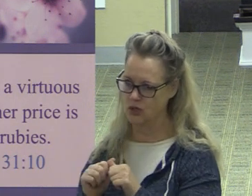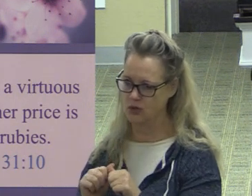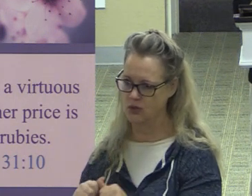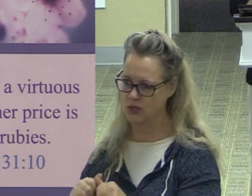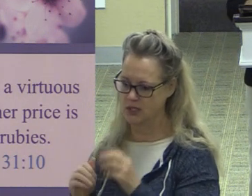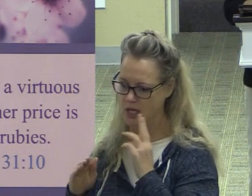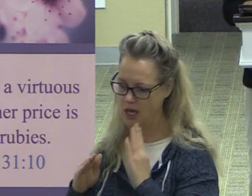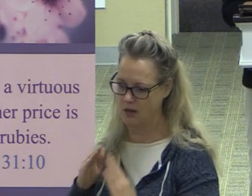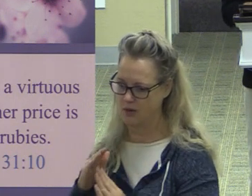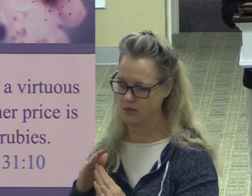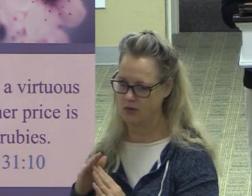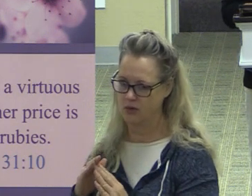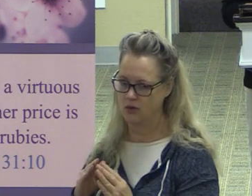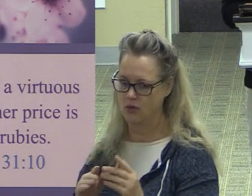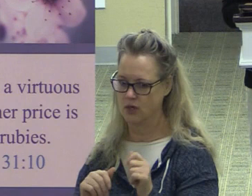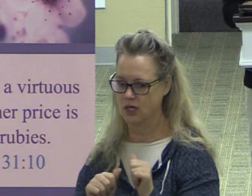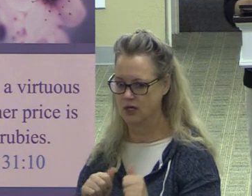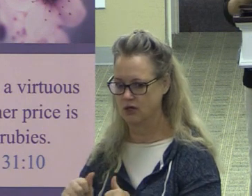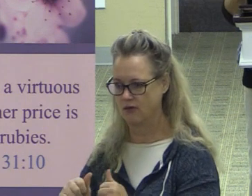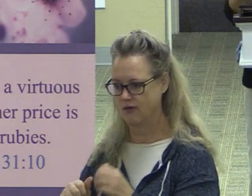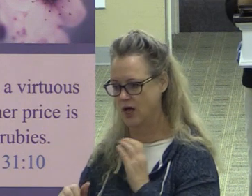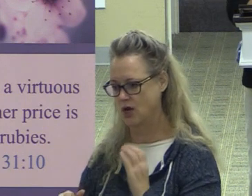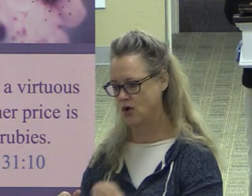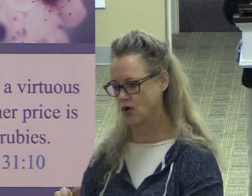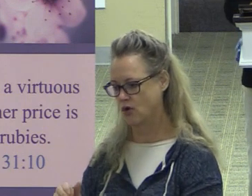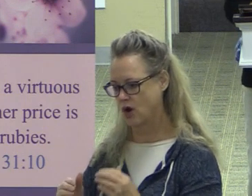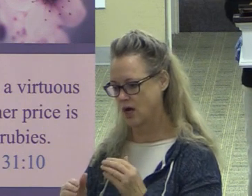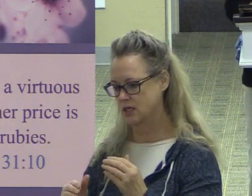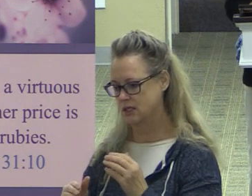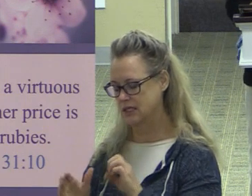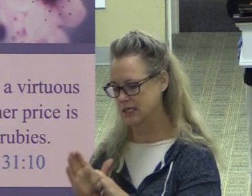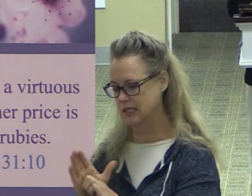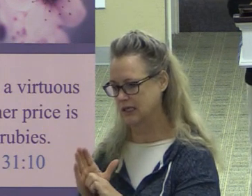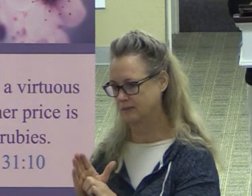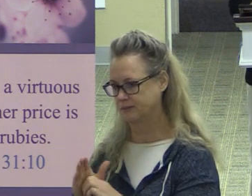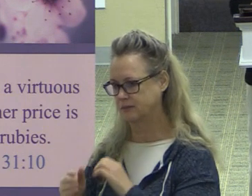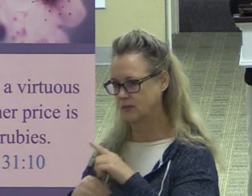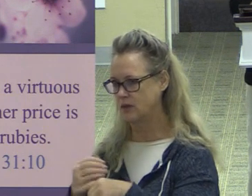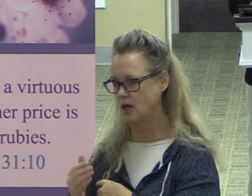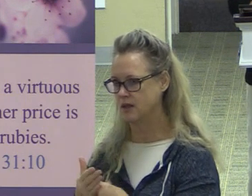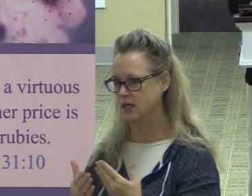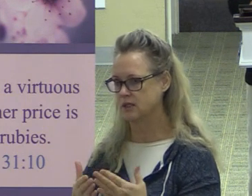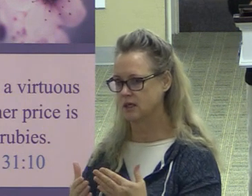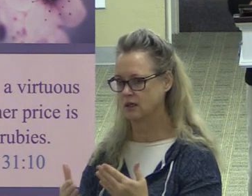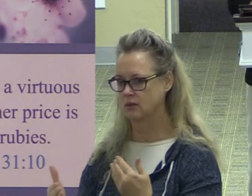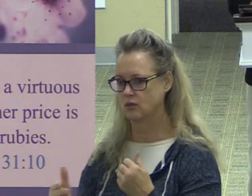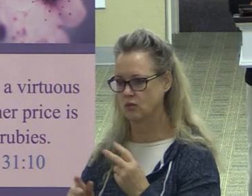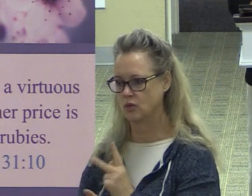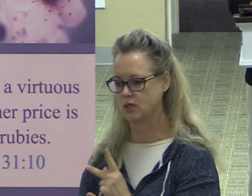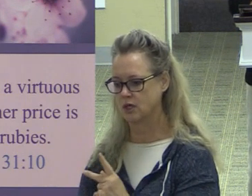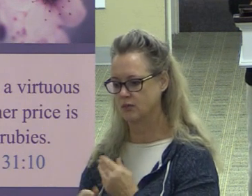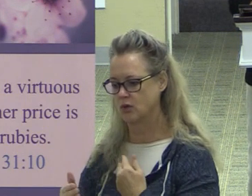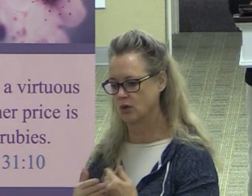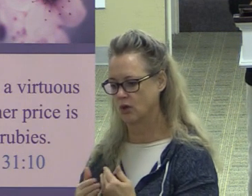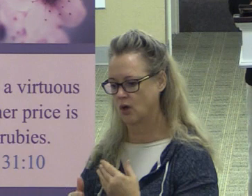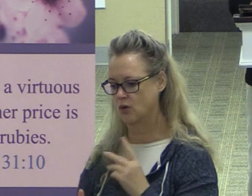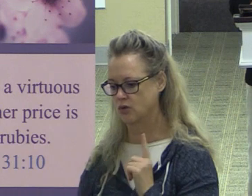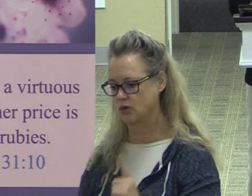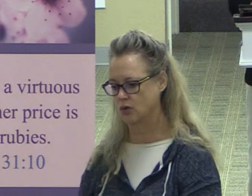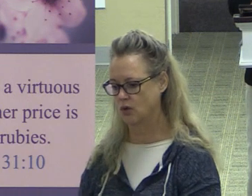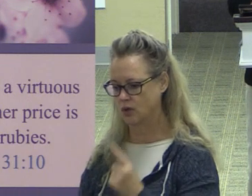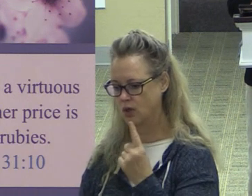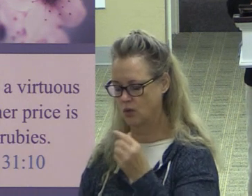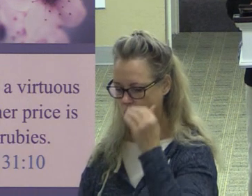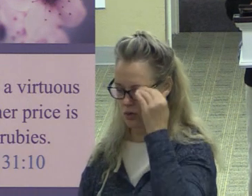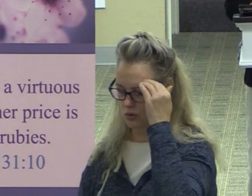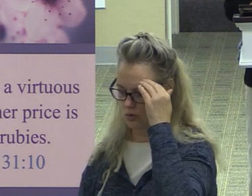need to follow Christ's example. All these things will keep you close to the Lord and the one who knows what's going